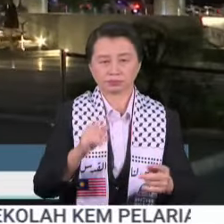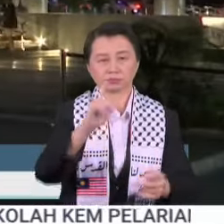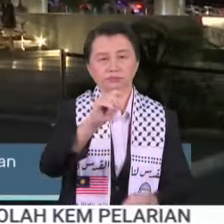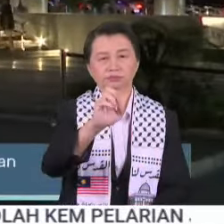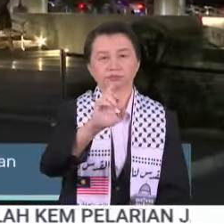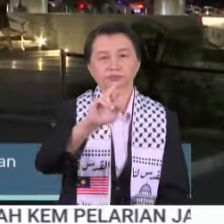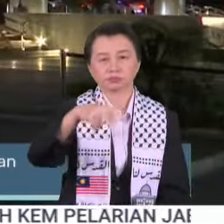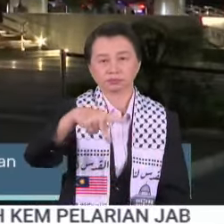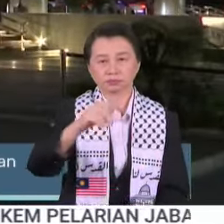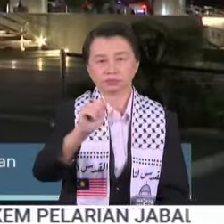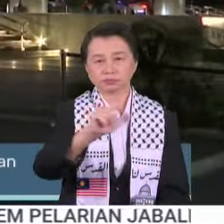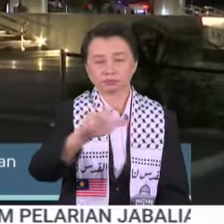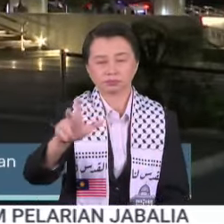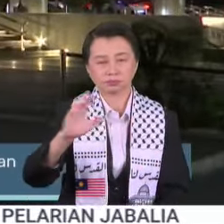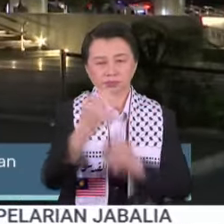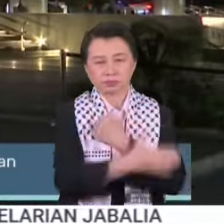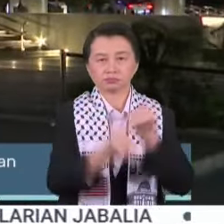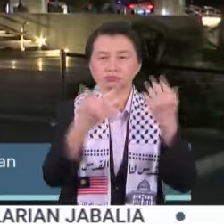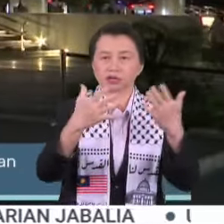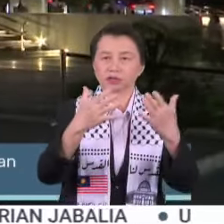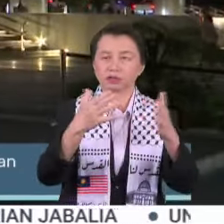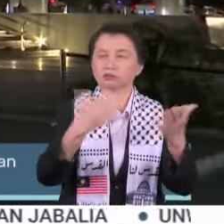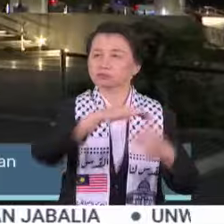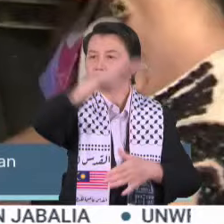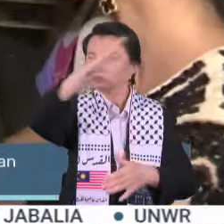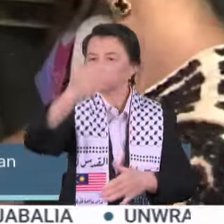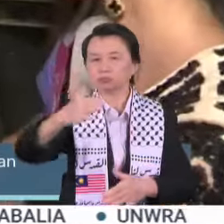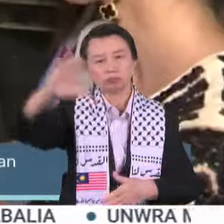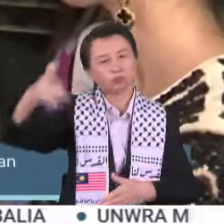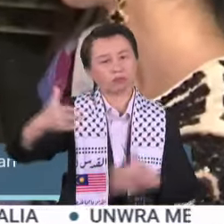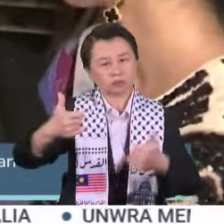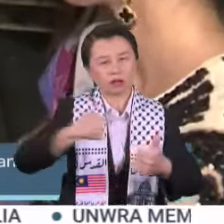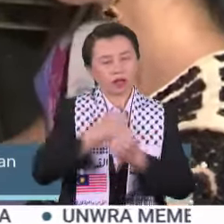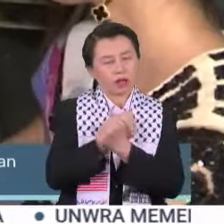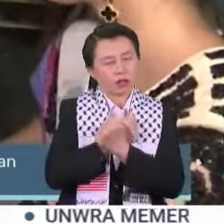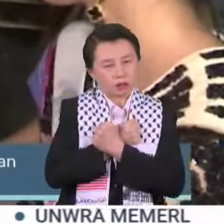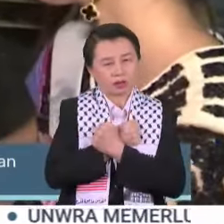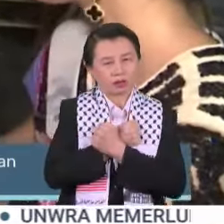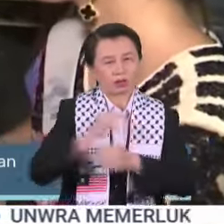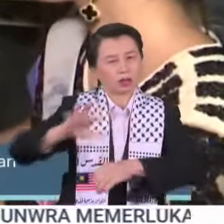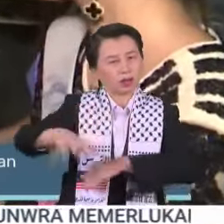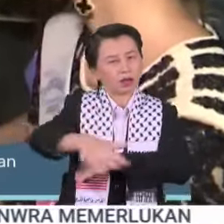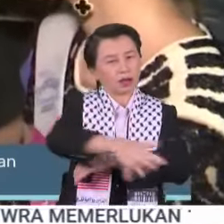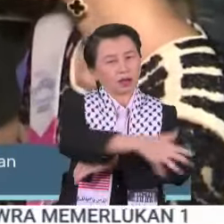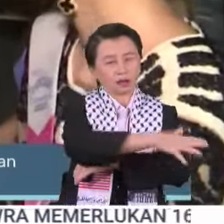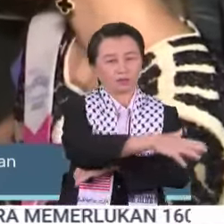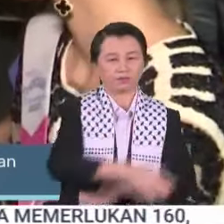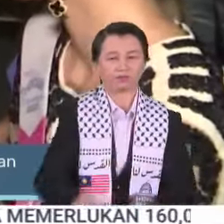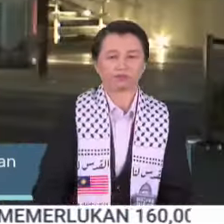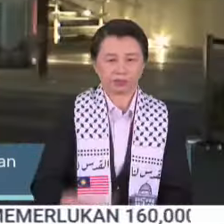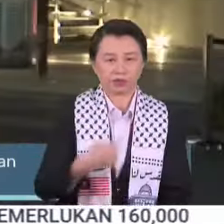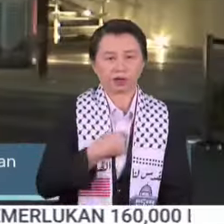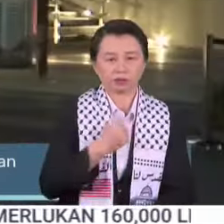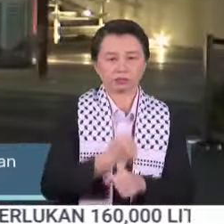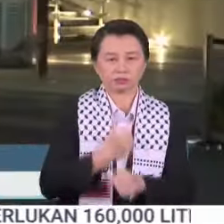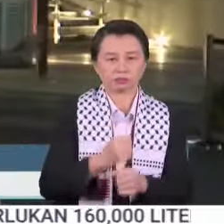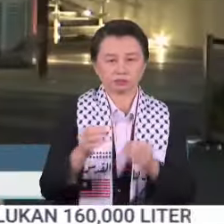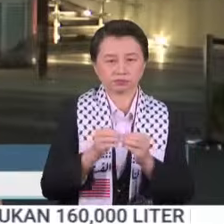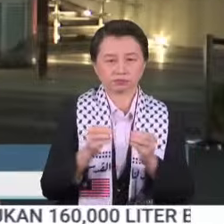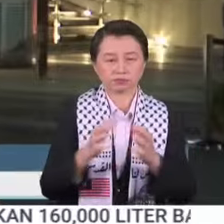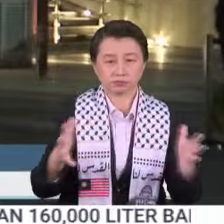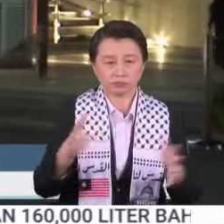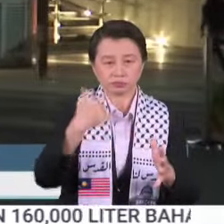so we already get so many beaches and mountains, so I feel like I'm already at home. I love the sandy beaches. I'm also looking forward to see more of